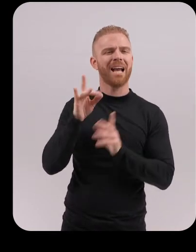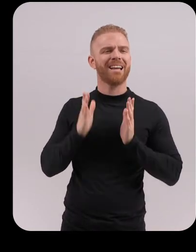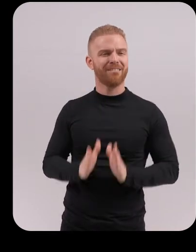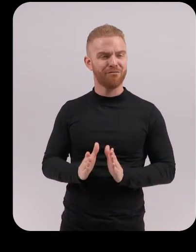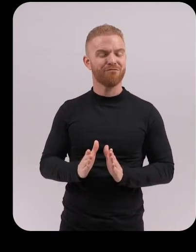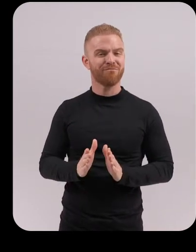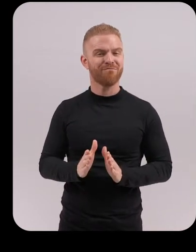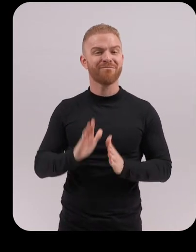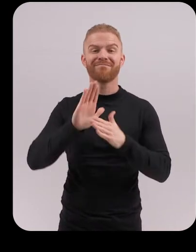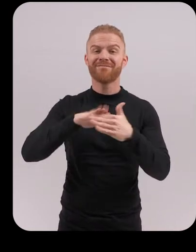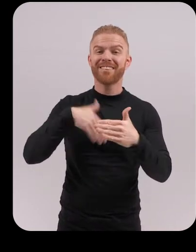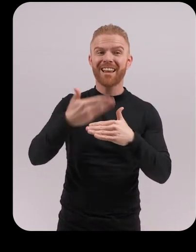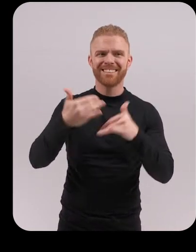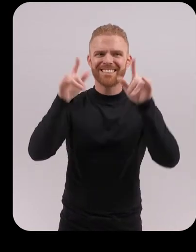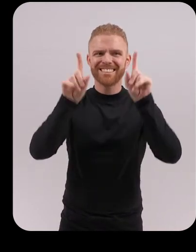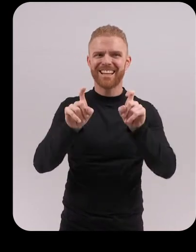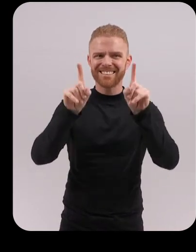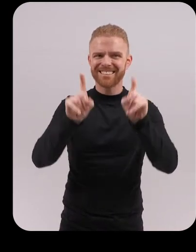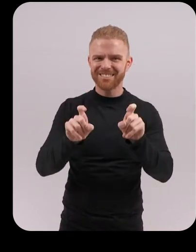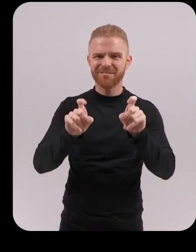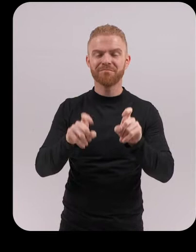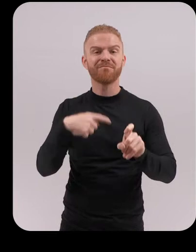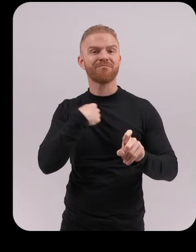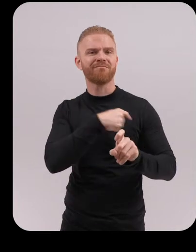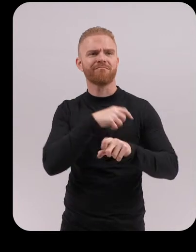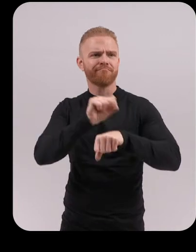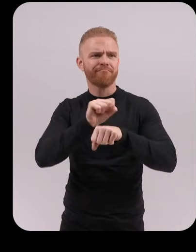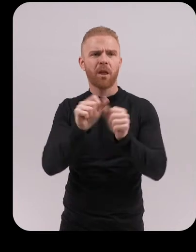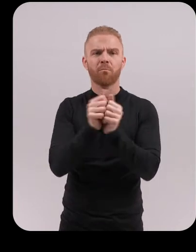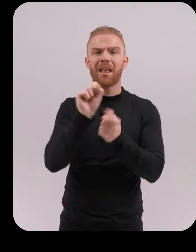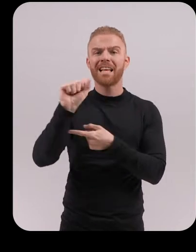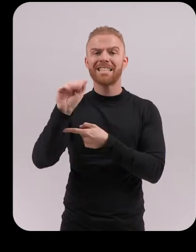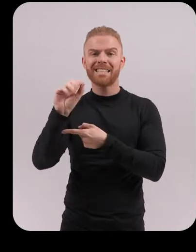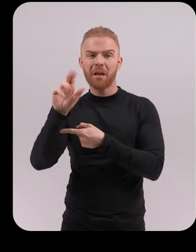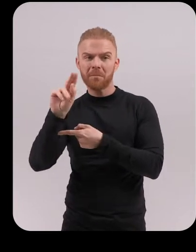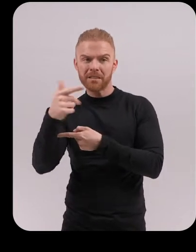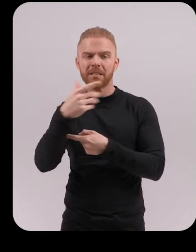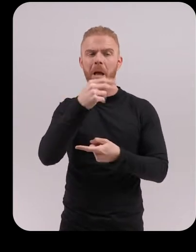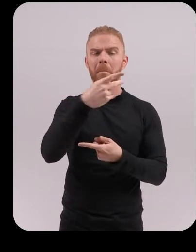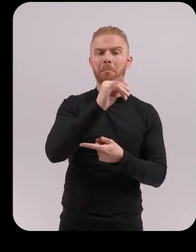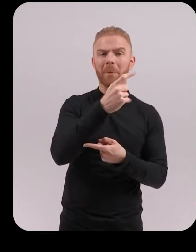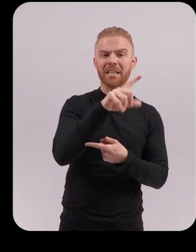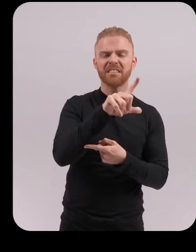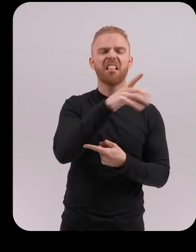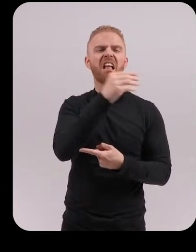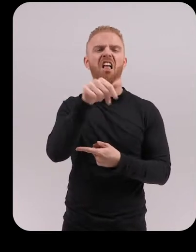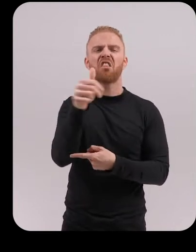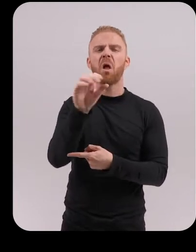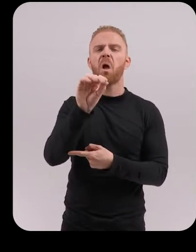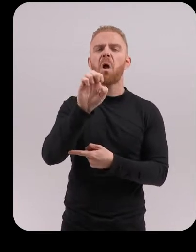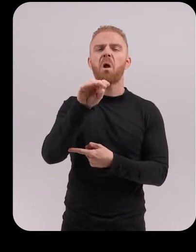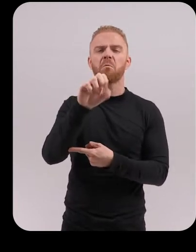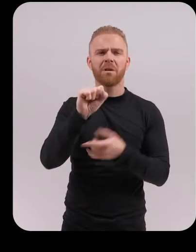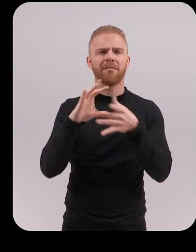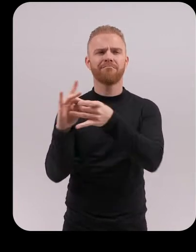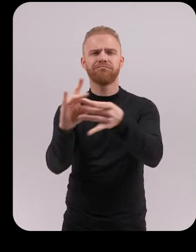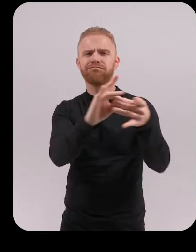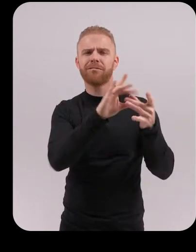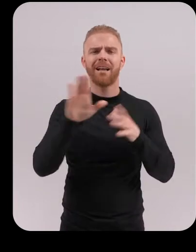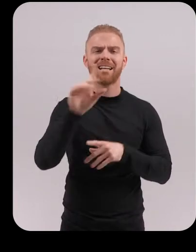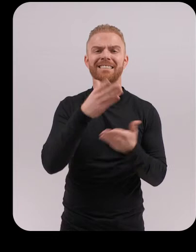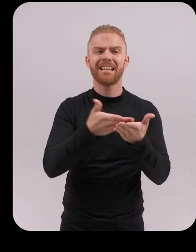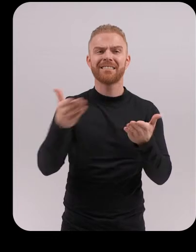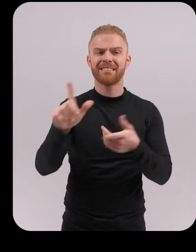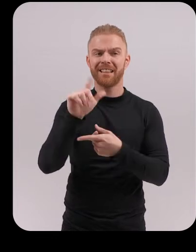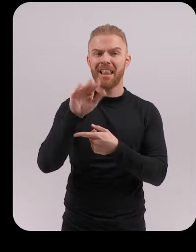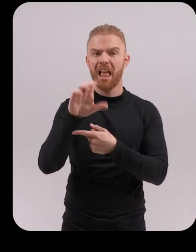Next is testing. We're working with Samsung and Pixel and other OEMs to connect their device labs